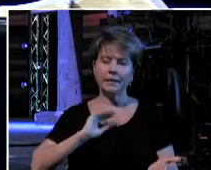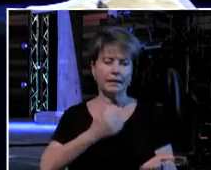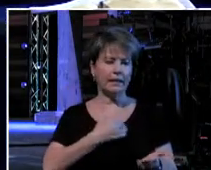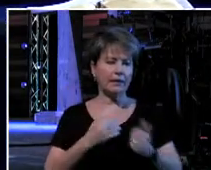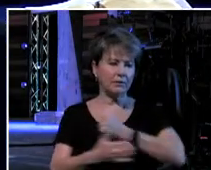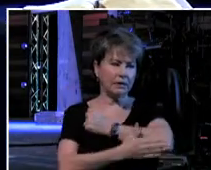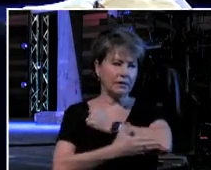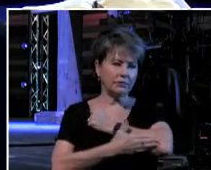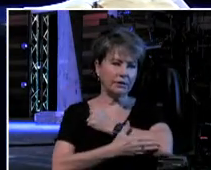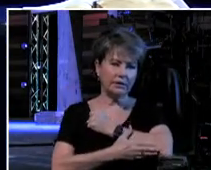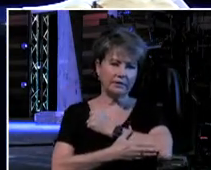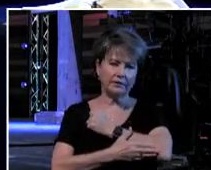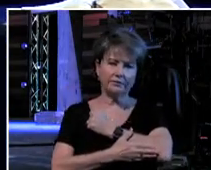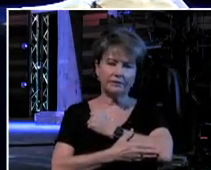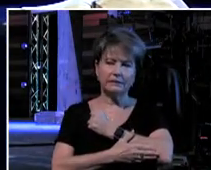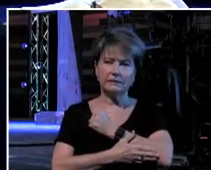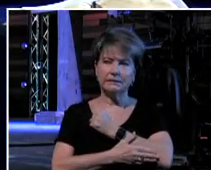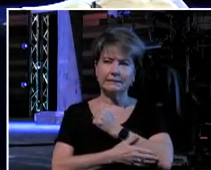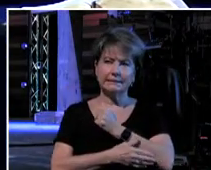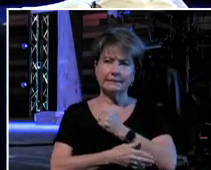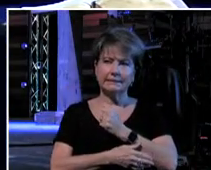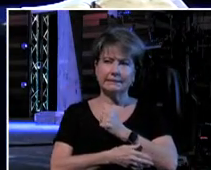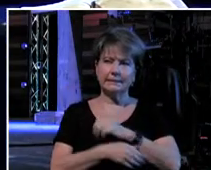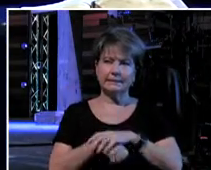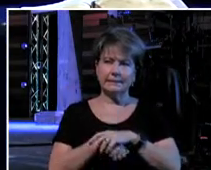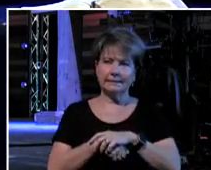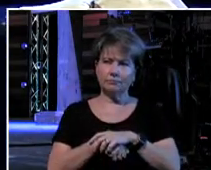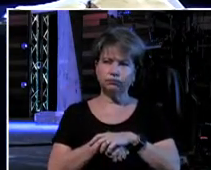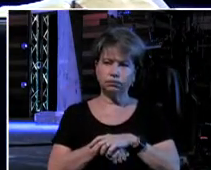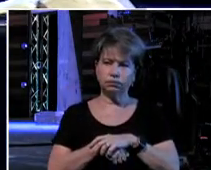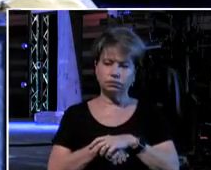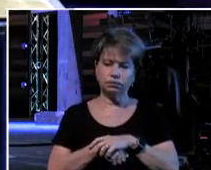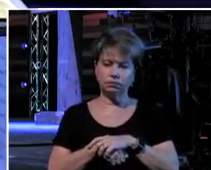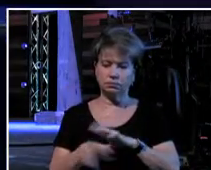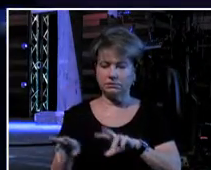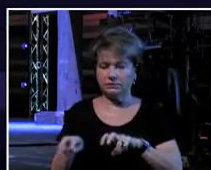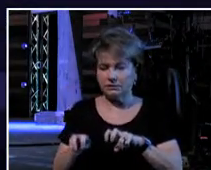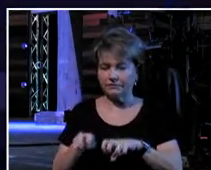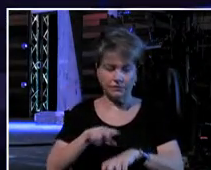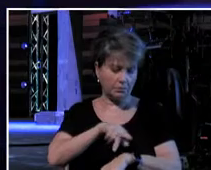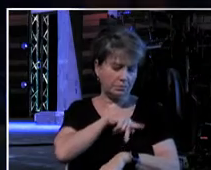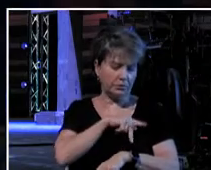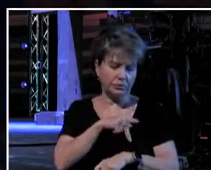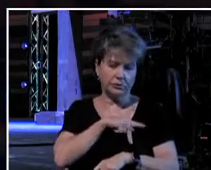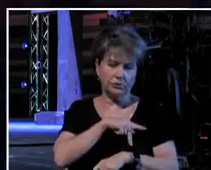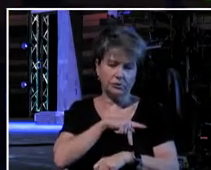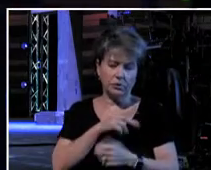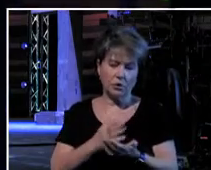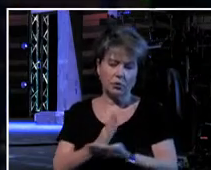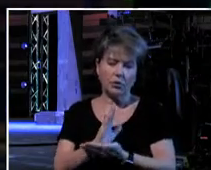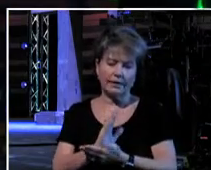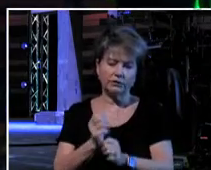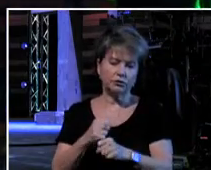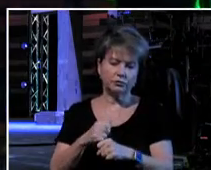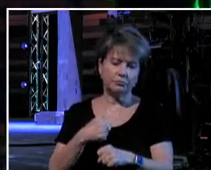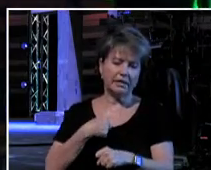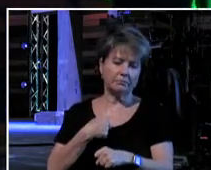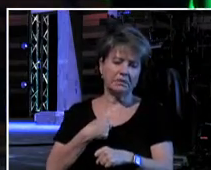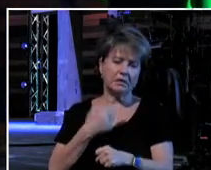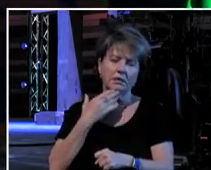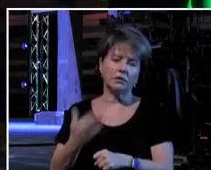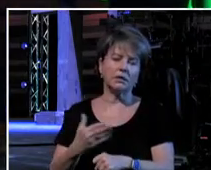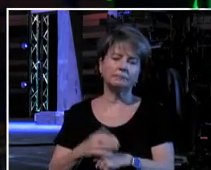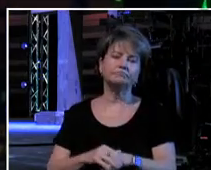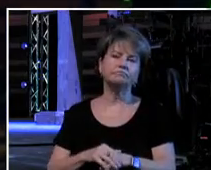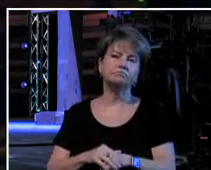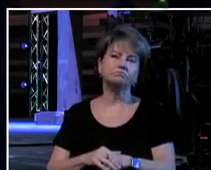country of hyper-individualism and personal rights, that Jesus is in my life to make me good,